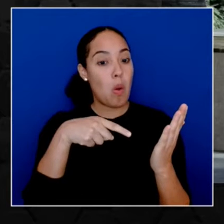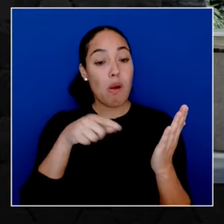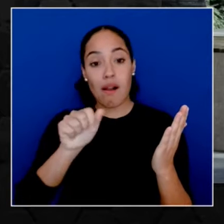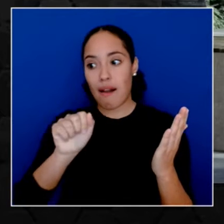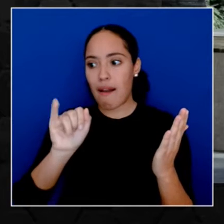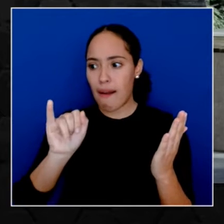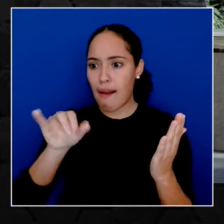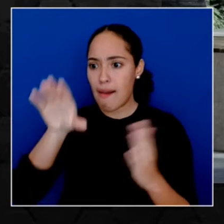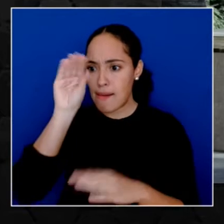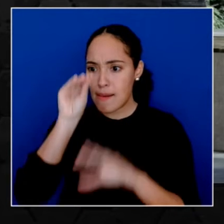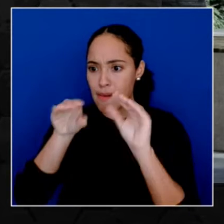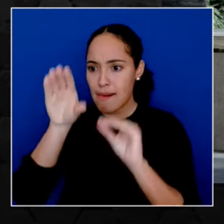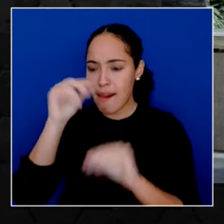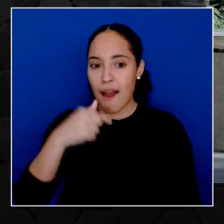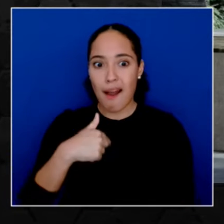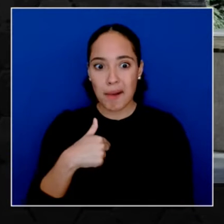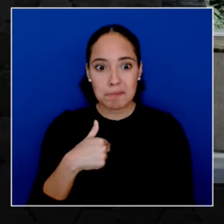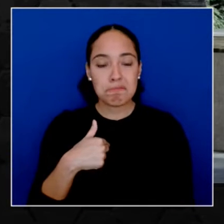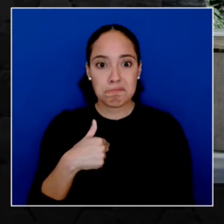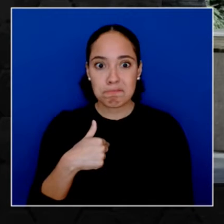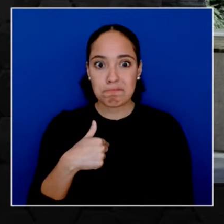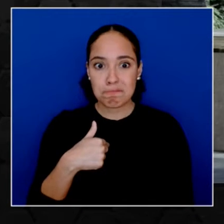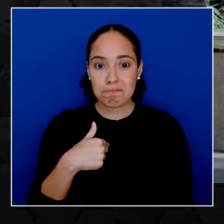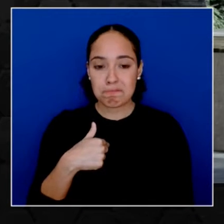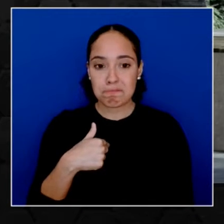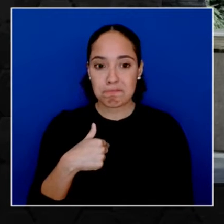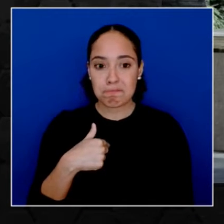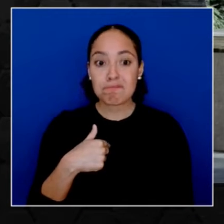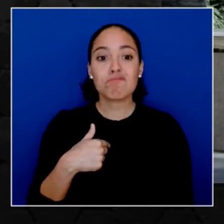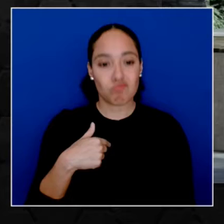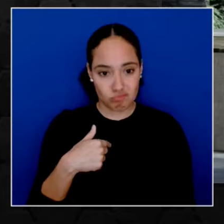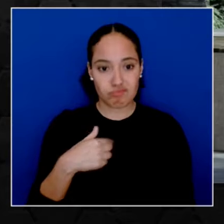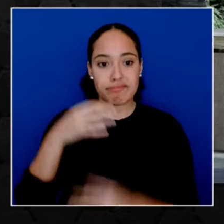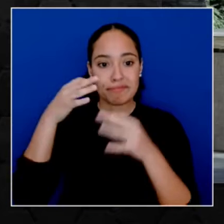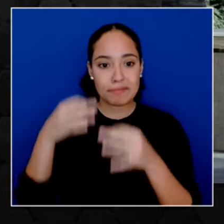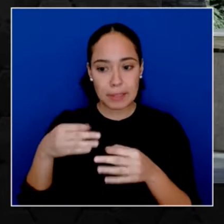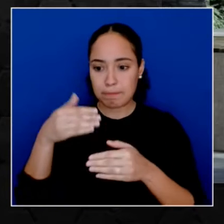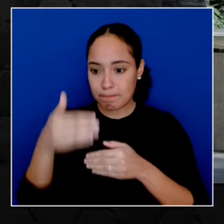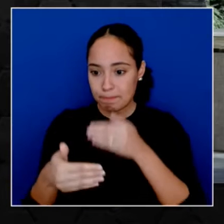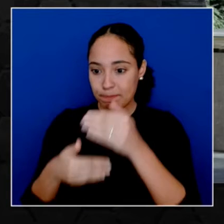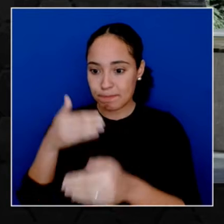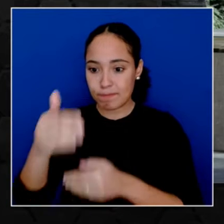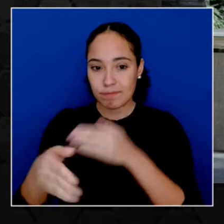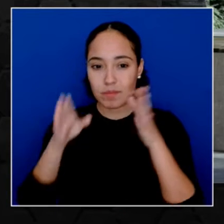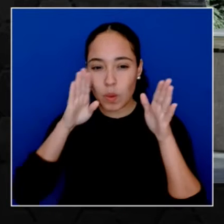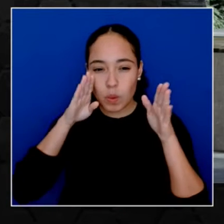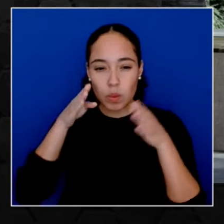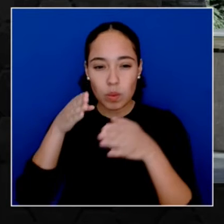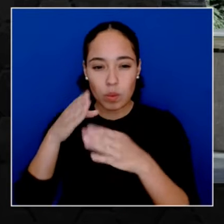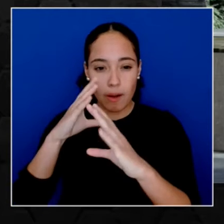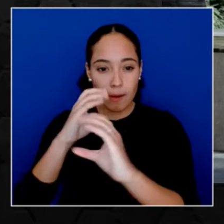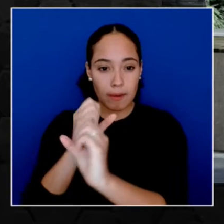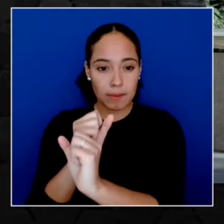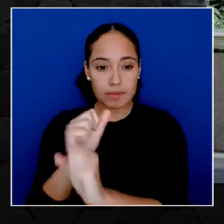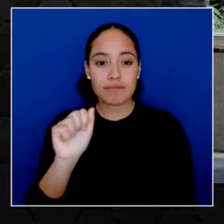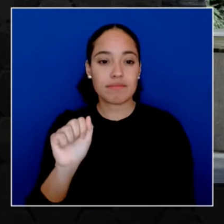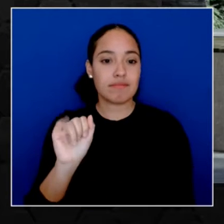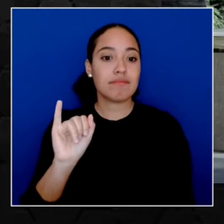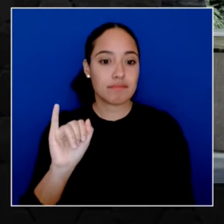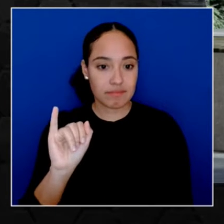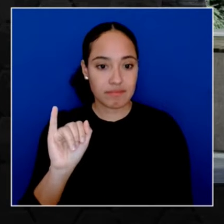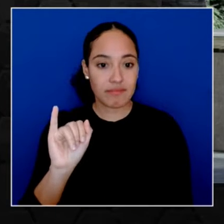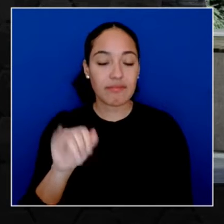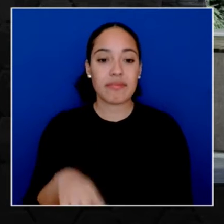pursue my career in AI and machine learning. And then I started taking workshops for other students. Whatever I used to learn from Microsoft Learn, I